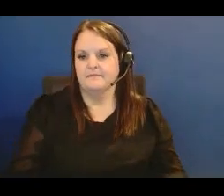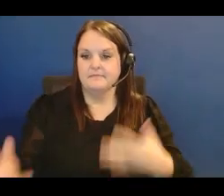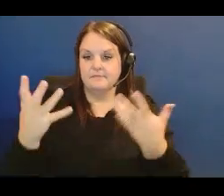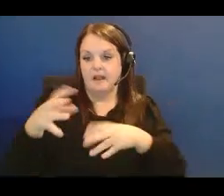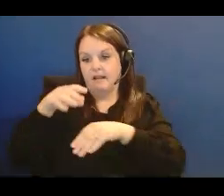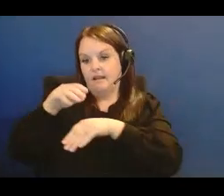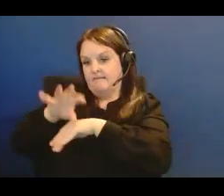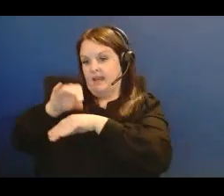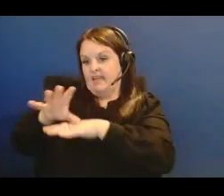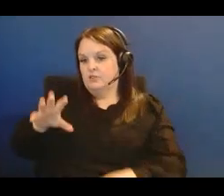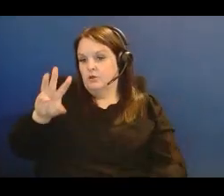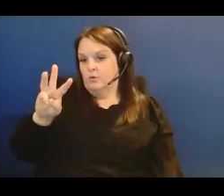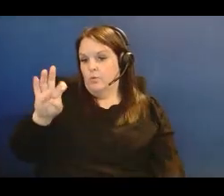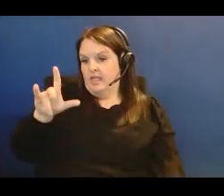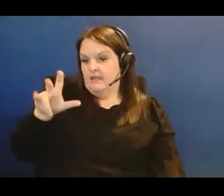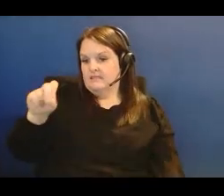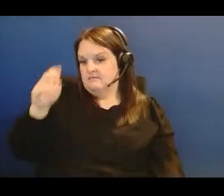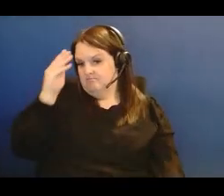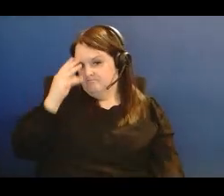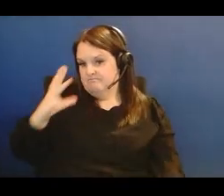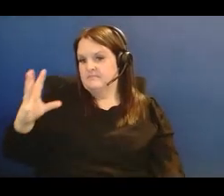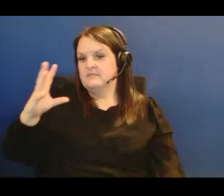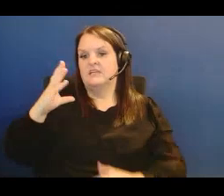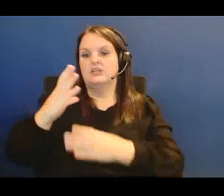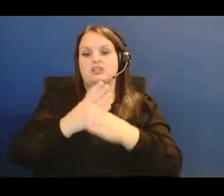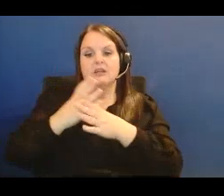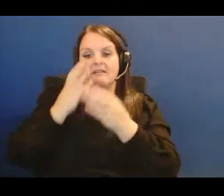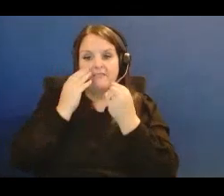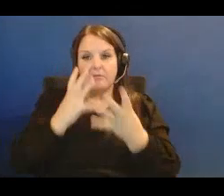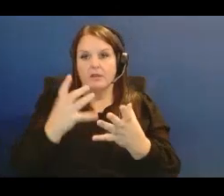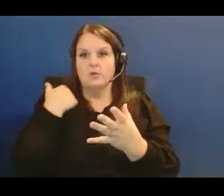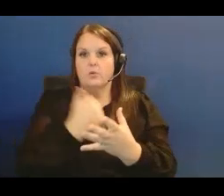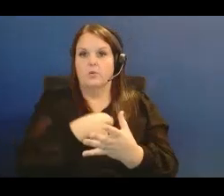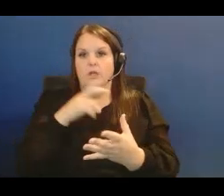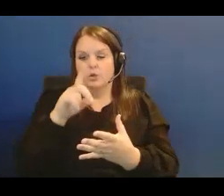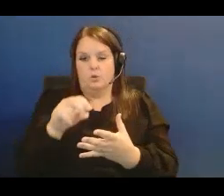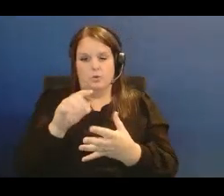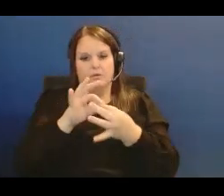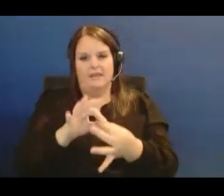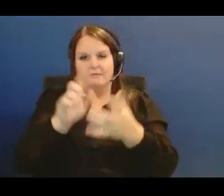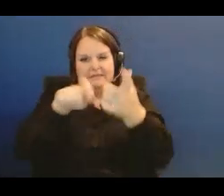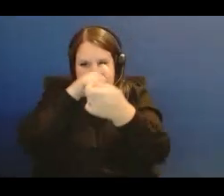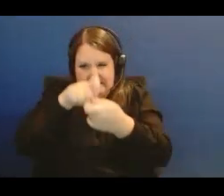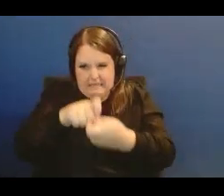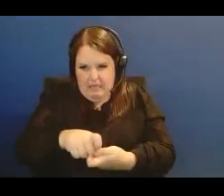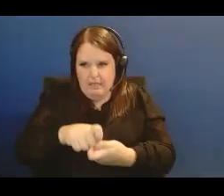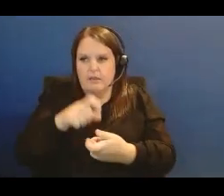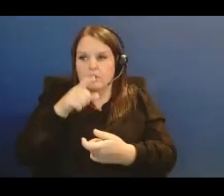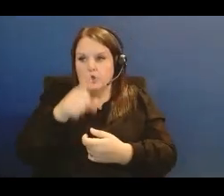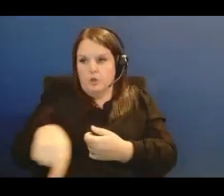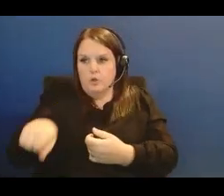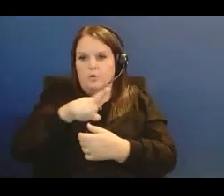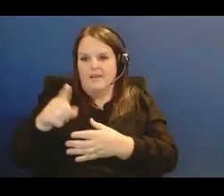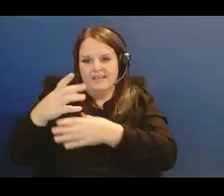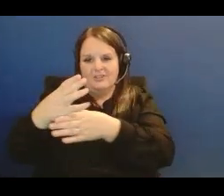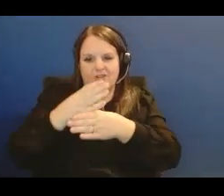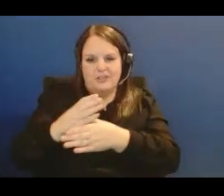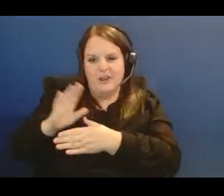Advisor Wilson, and in sharing this information, we do so with such detail so that you can share it with